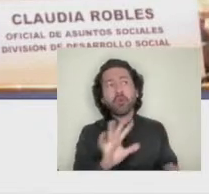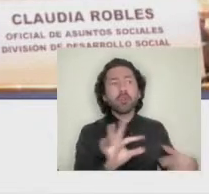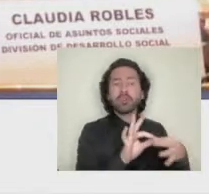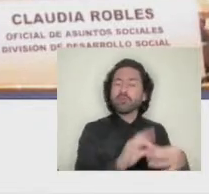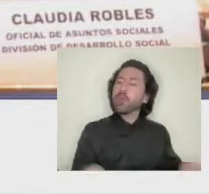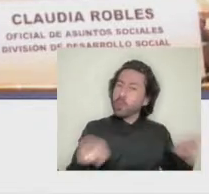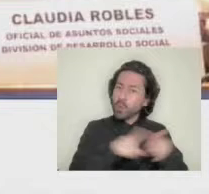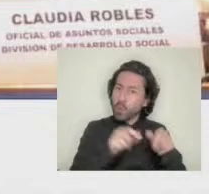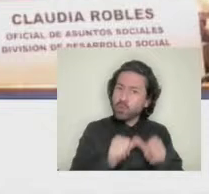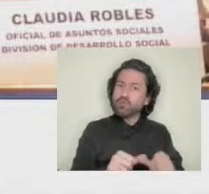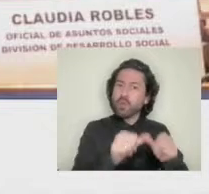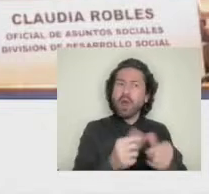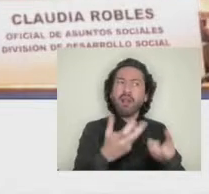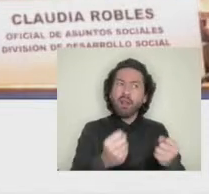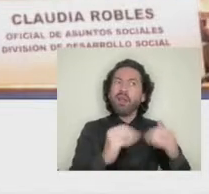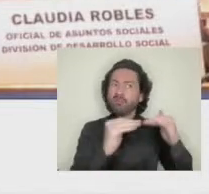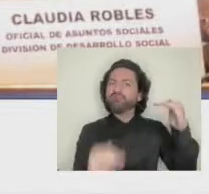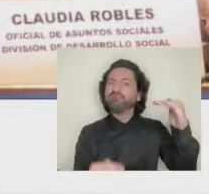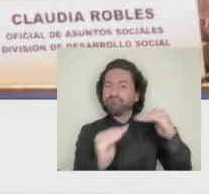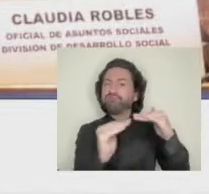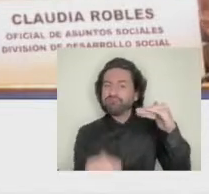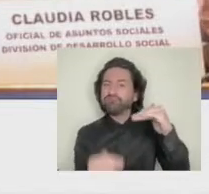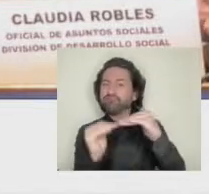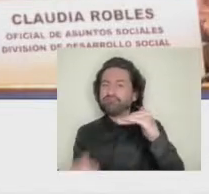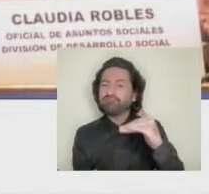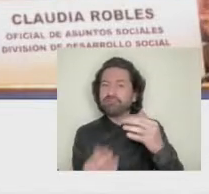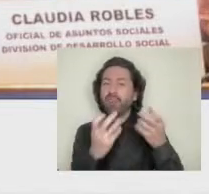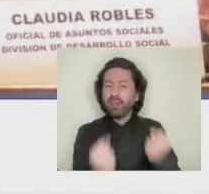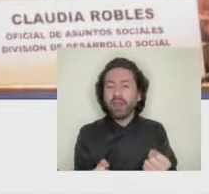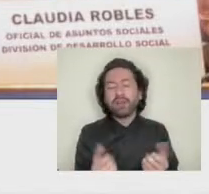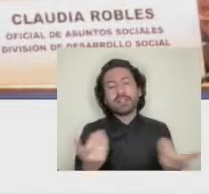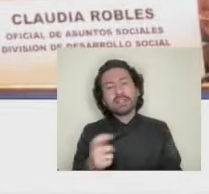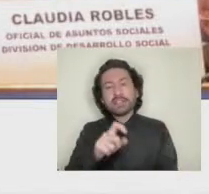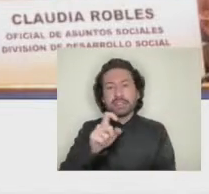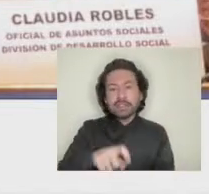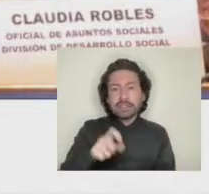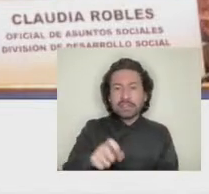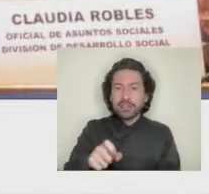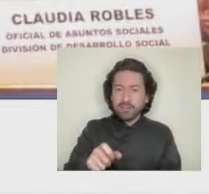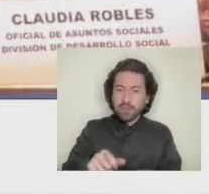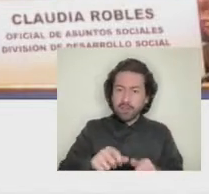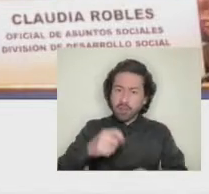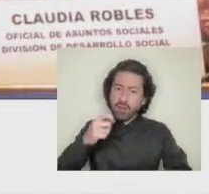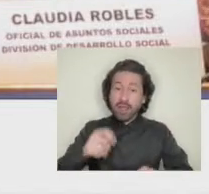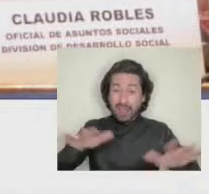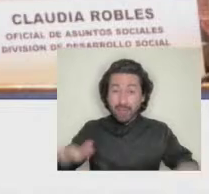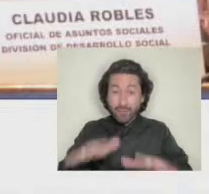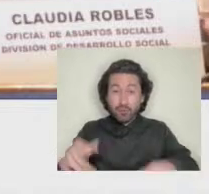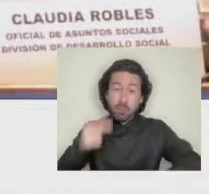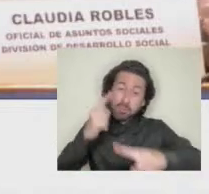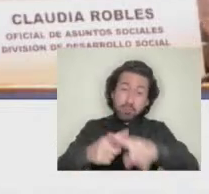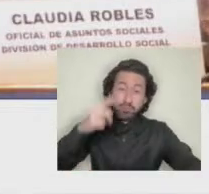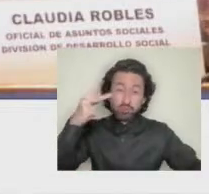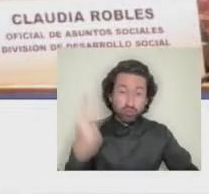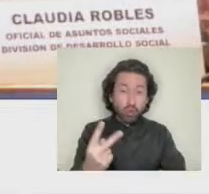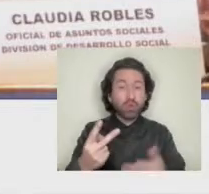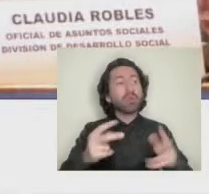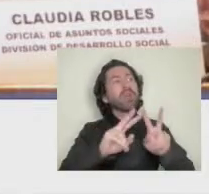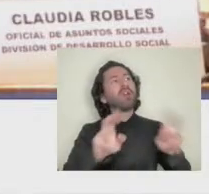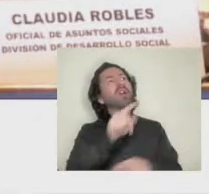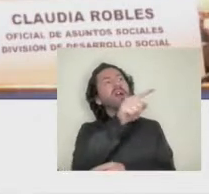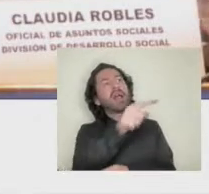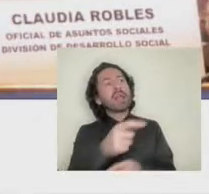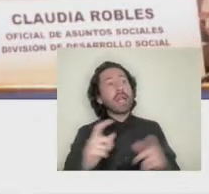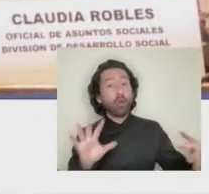we see, non-contributory pensions, there is continuous inequalities in pension systems. We need to